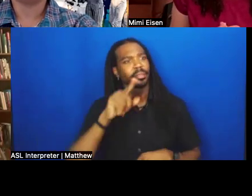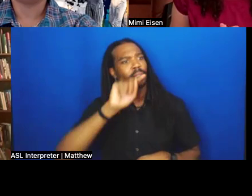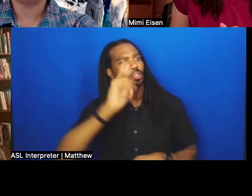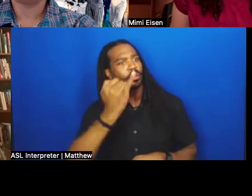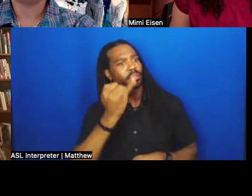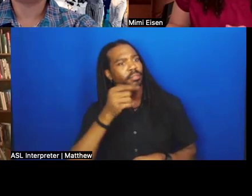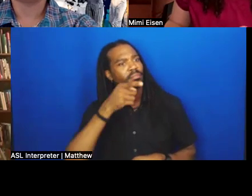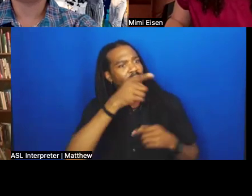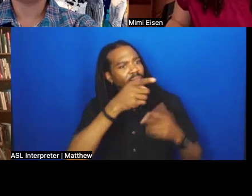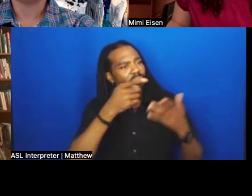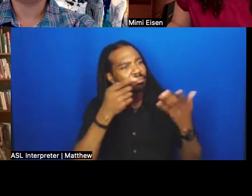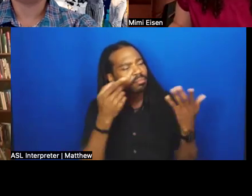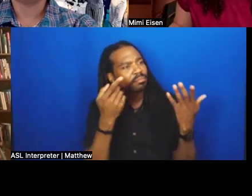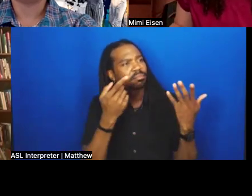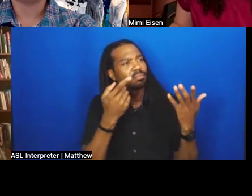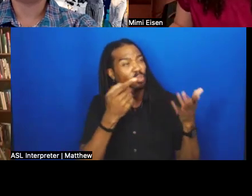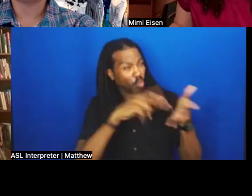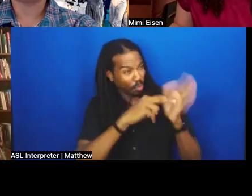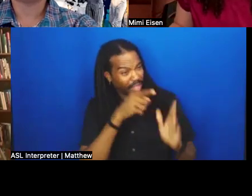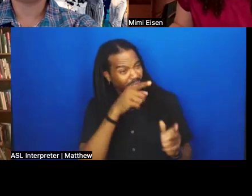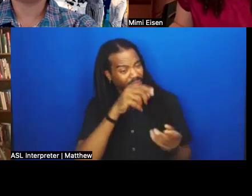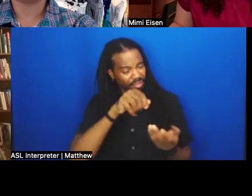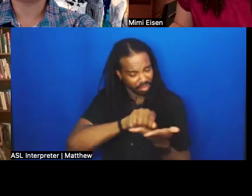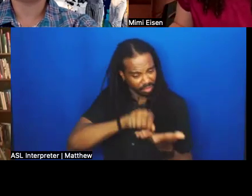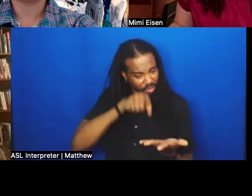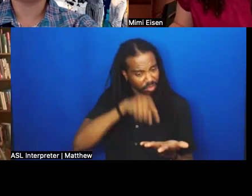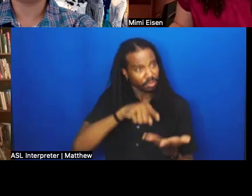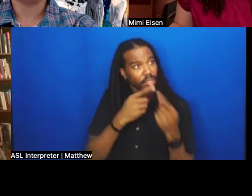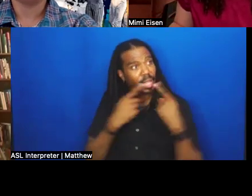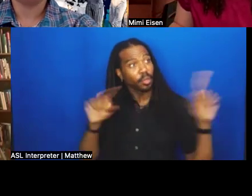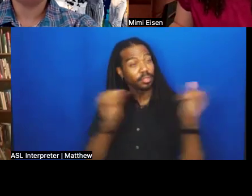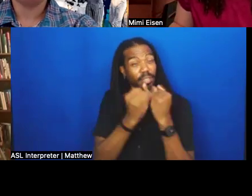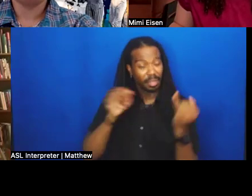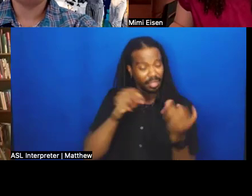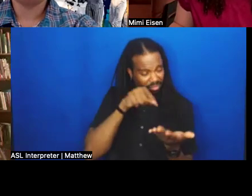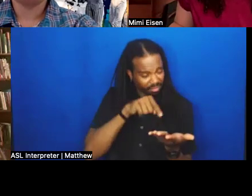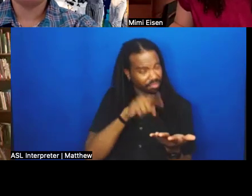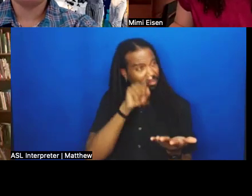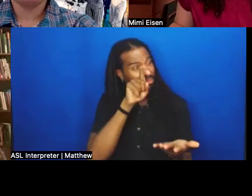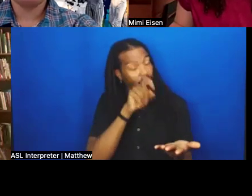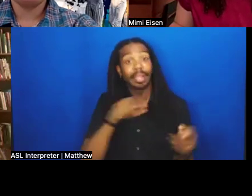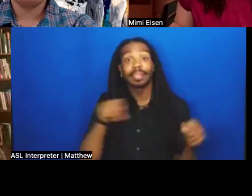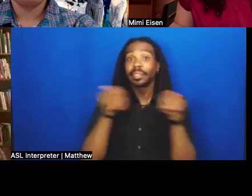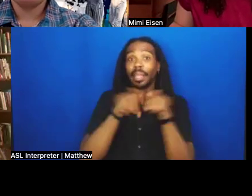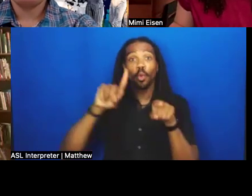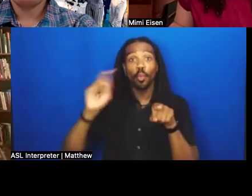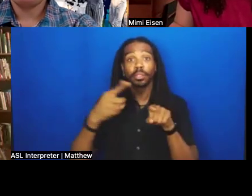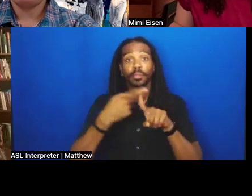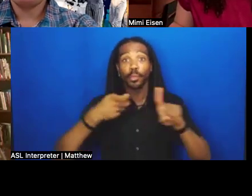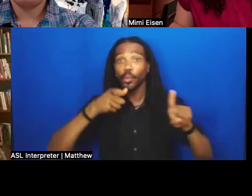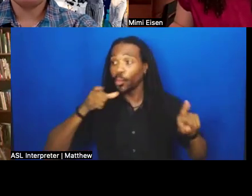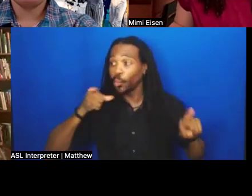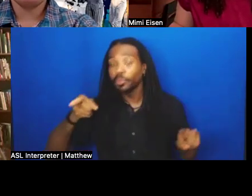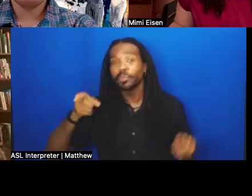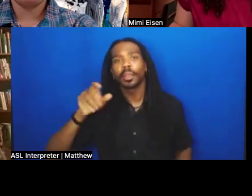the Declaration of Independence, which was a question that Frederick Douglass also addressed, right? And I'll just say that in